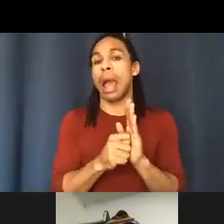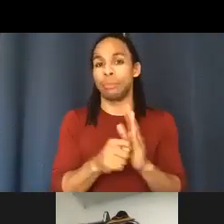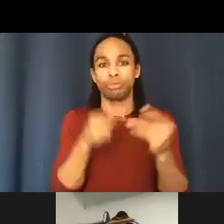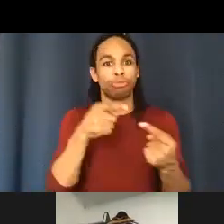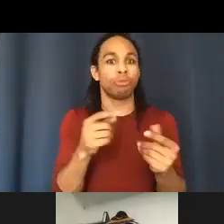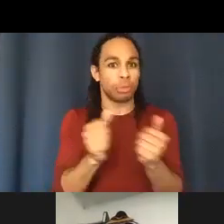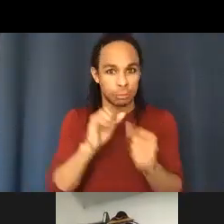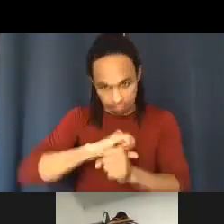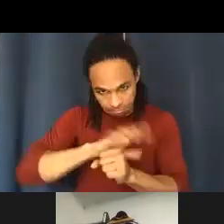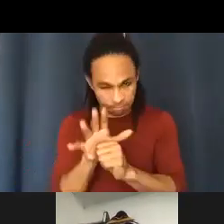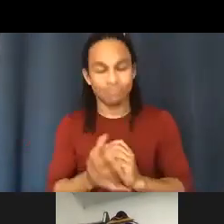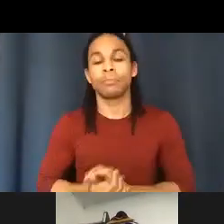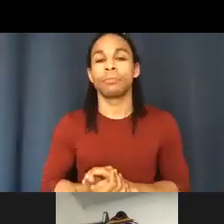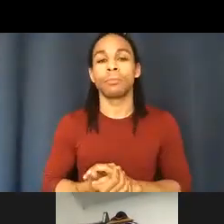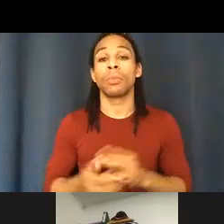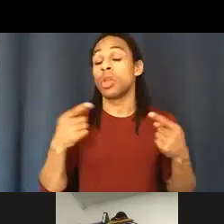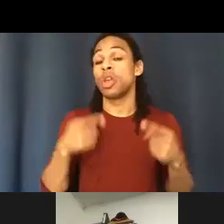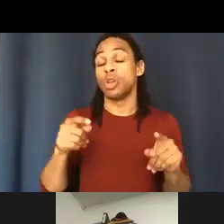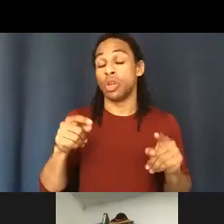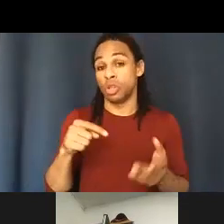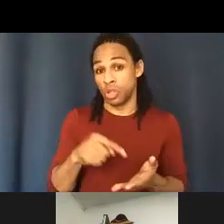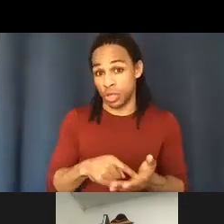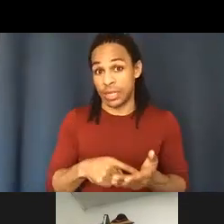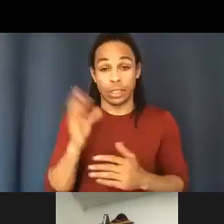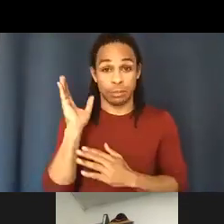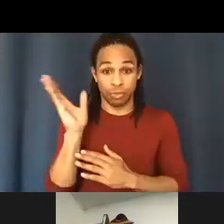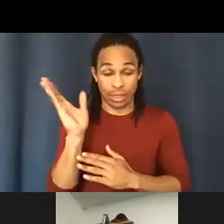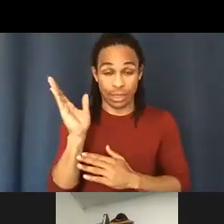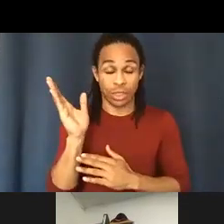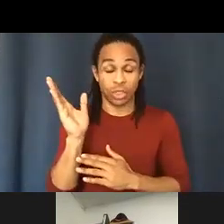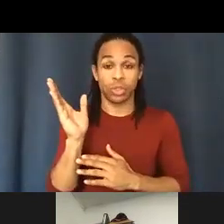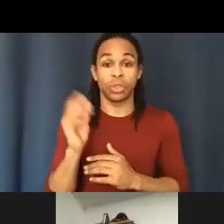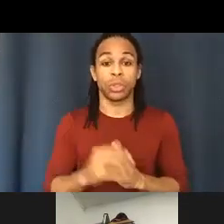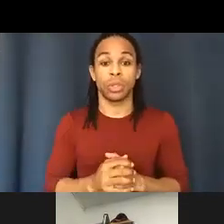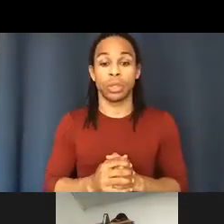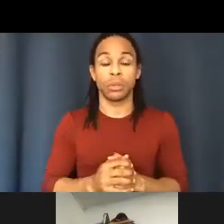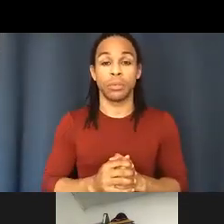have positive areas, but I will have, I